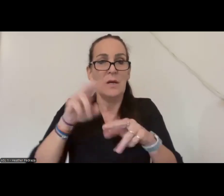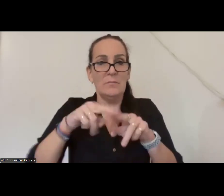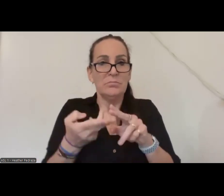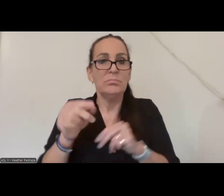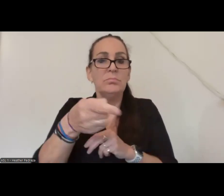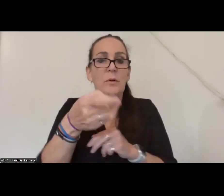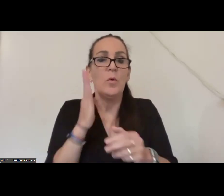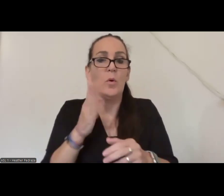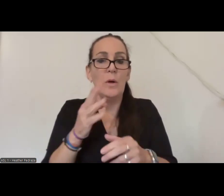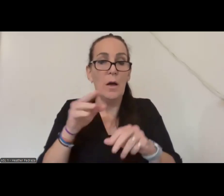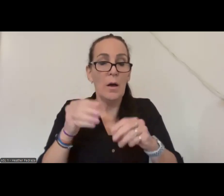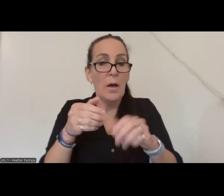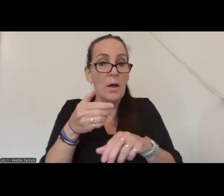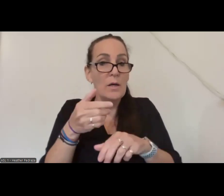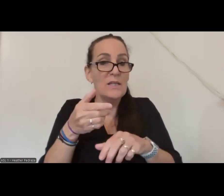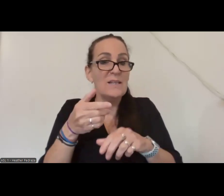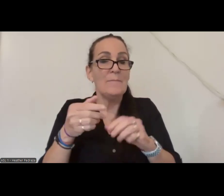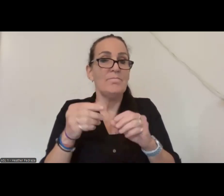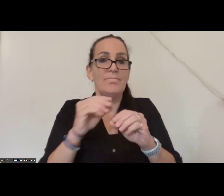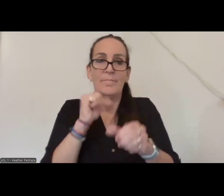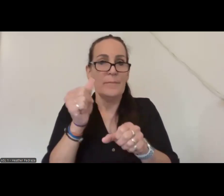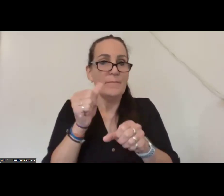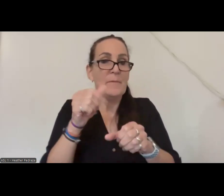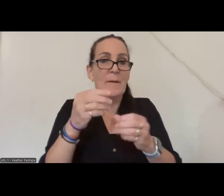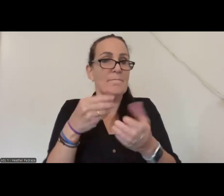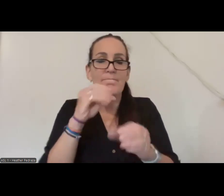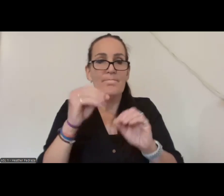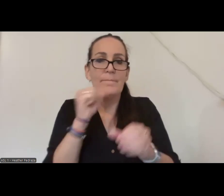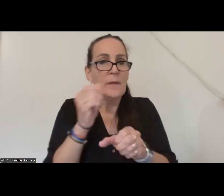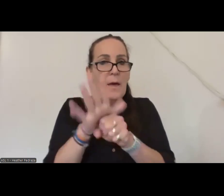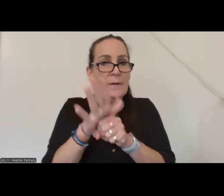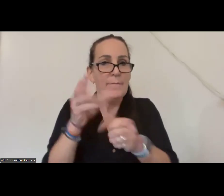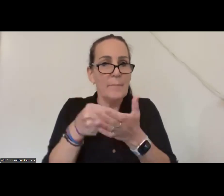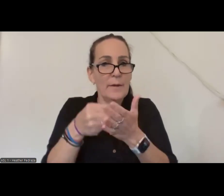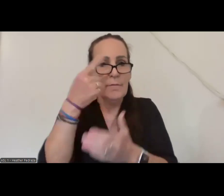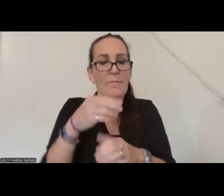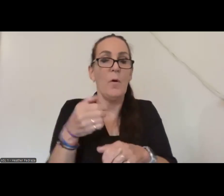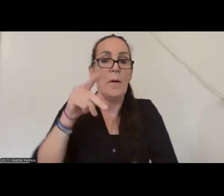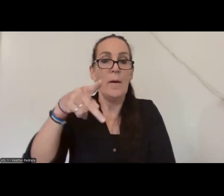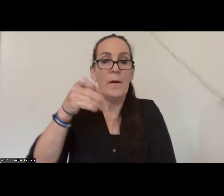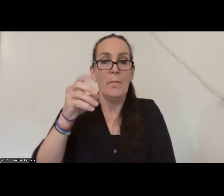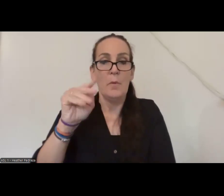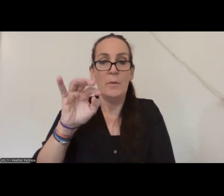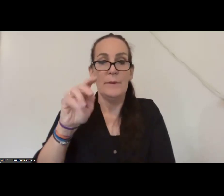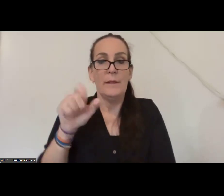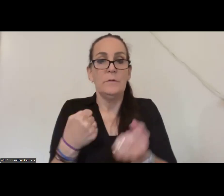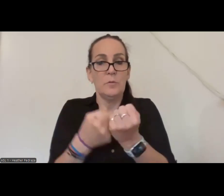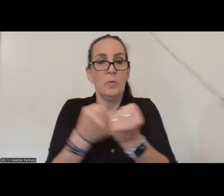housing. And while Prop 1 funding will be able to help fill some of these